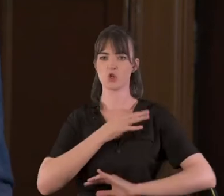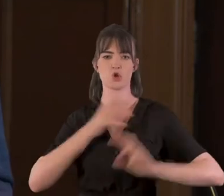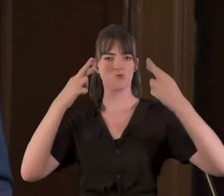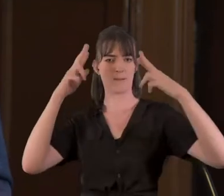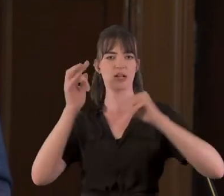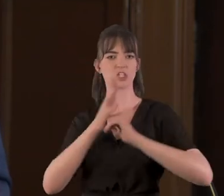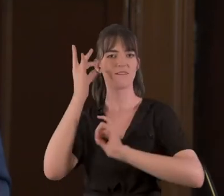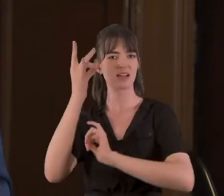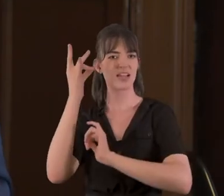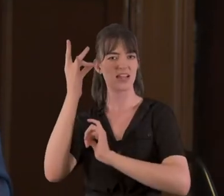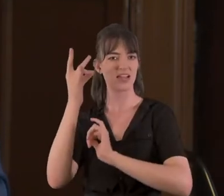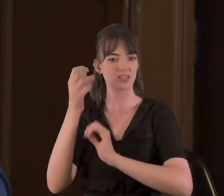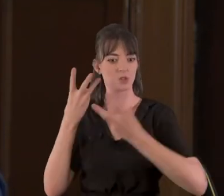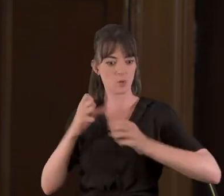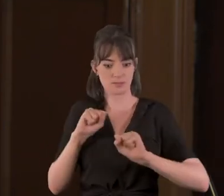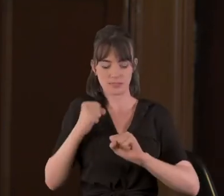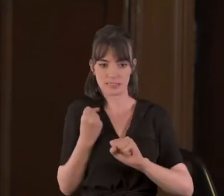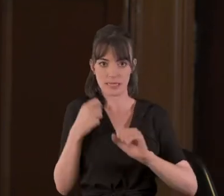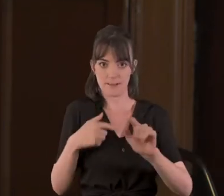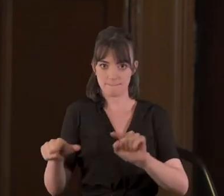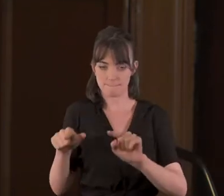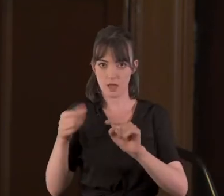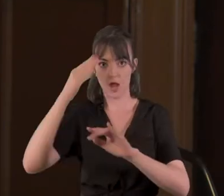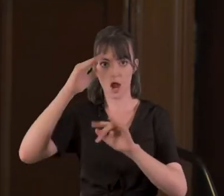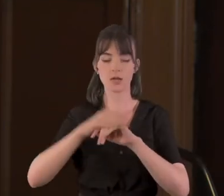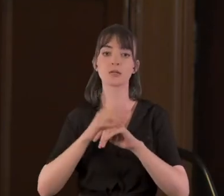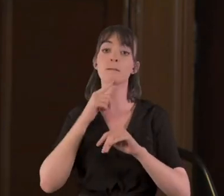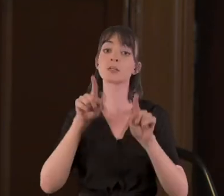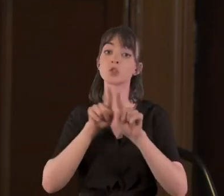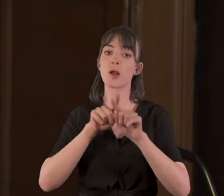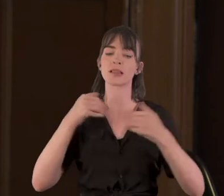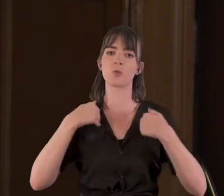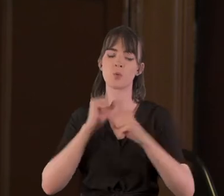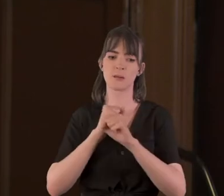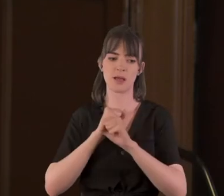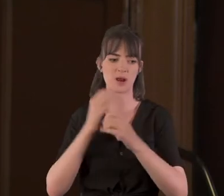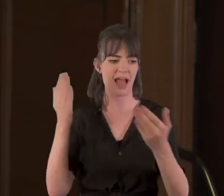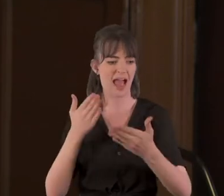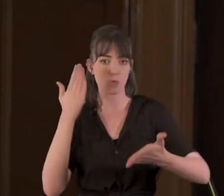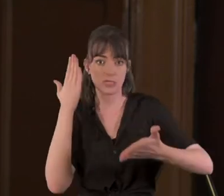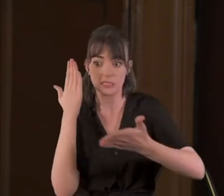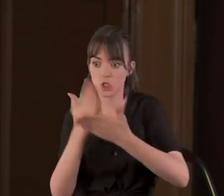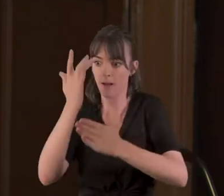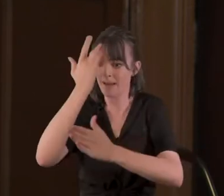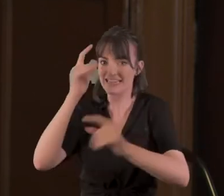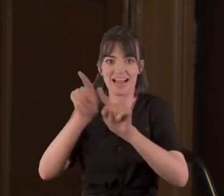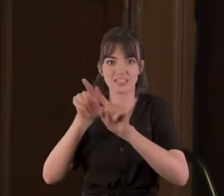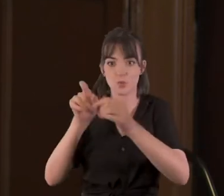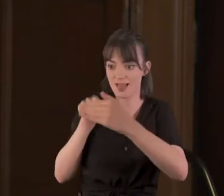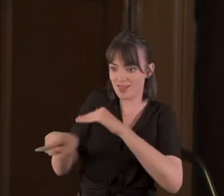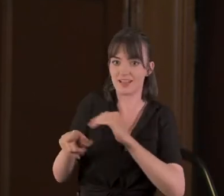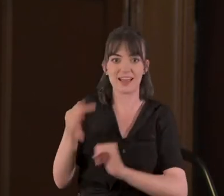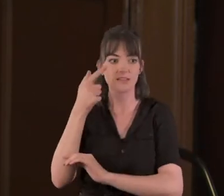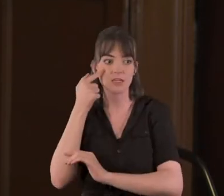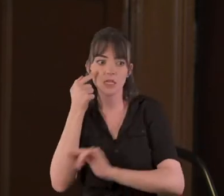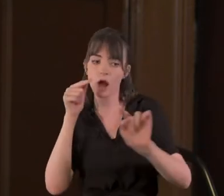about how you drew a line in the sand for the British Empire, how you stopped India going if